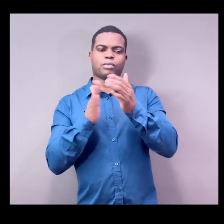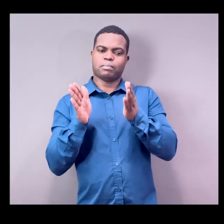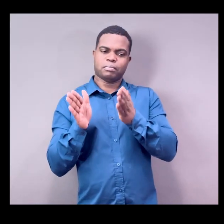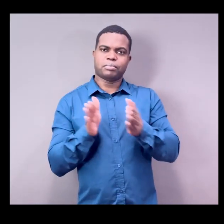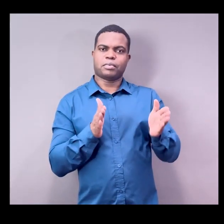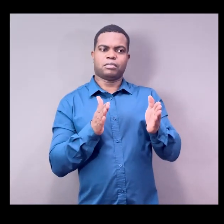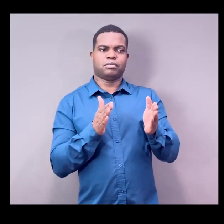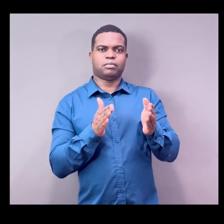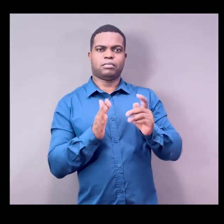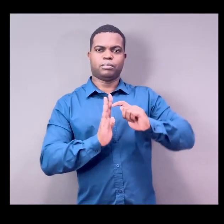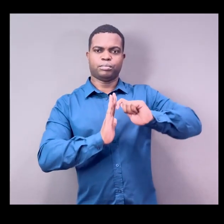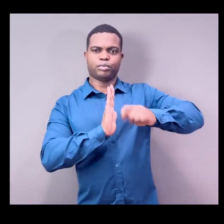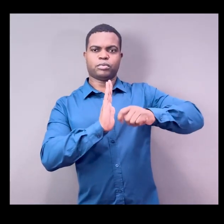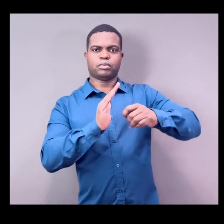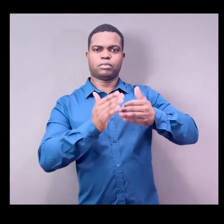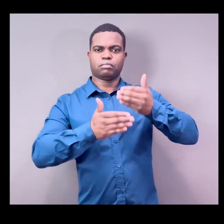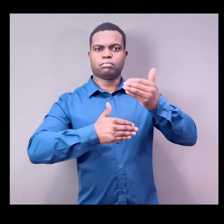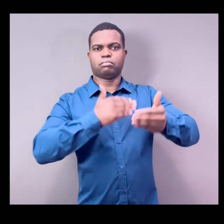the